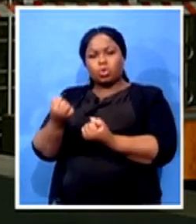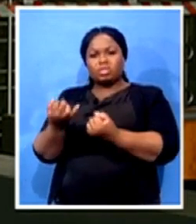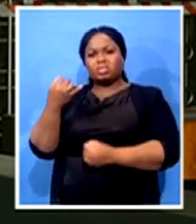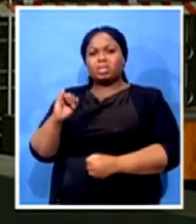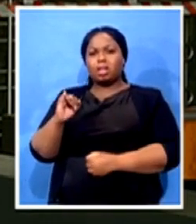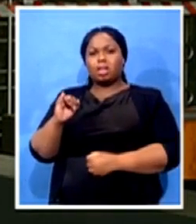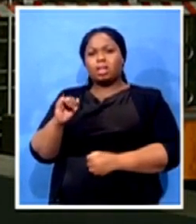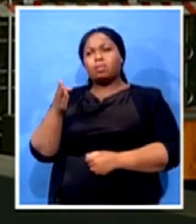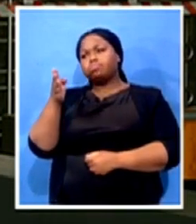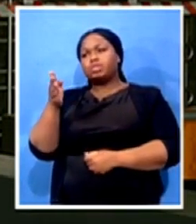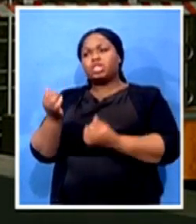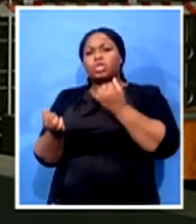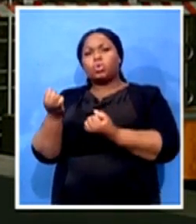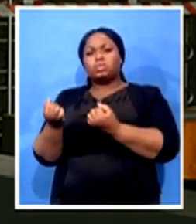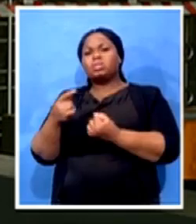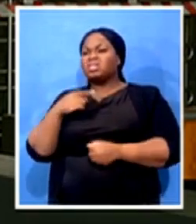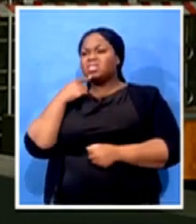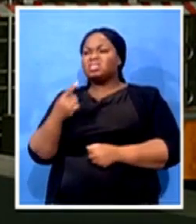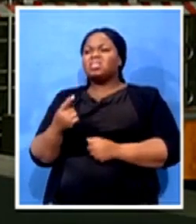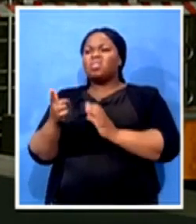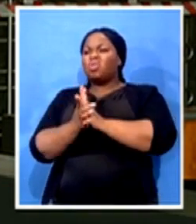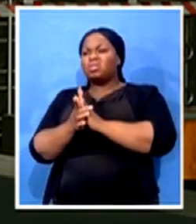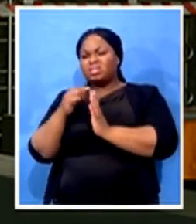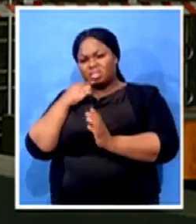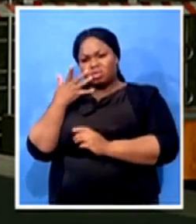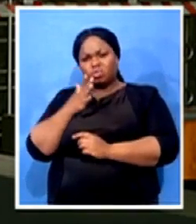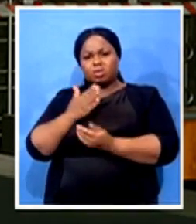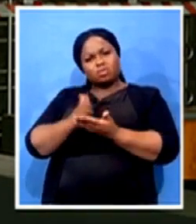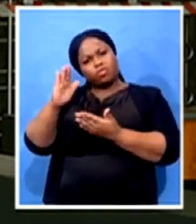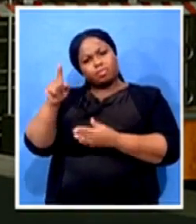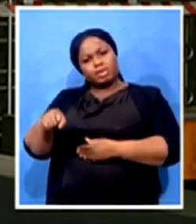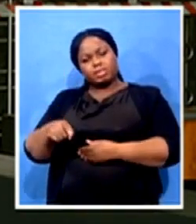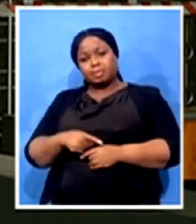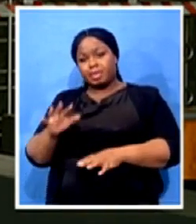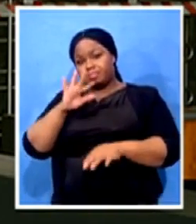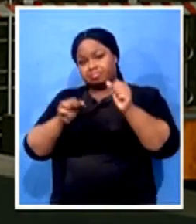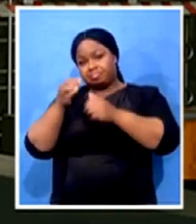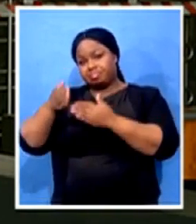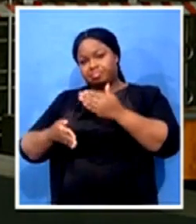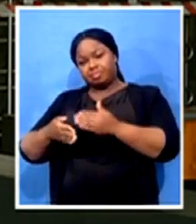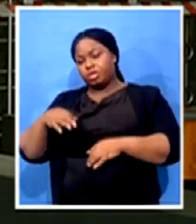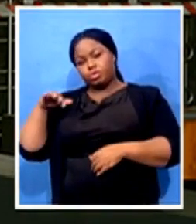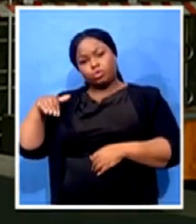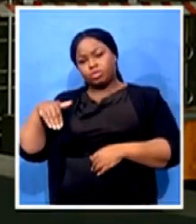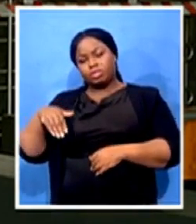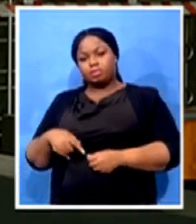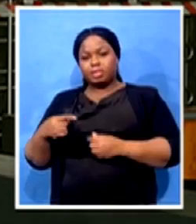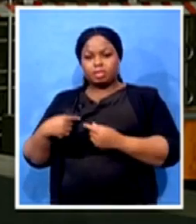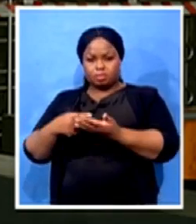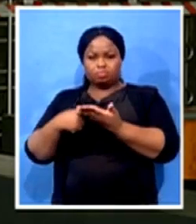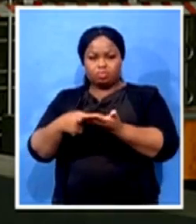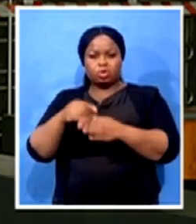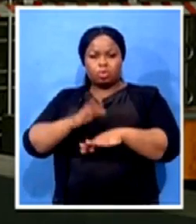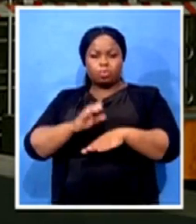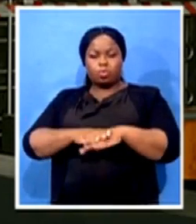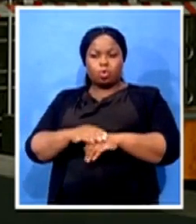removed. Now, that has not been concluded yet. The arguments will continue this morning in court in front of